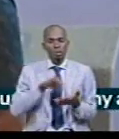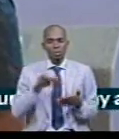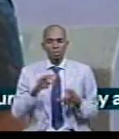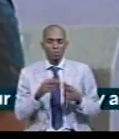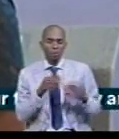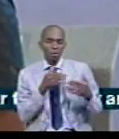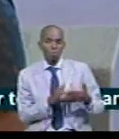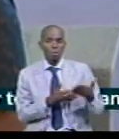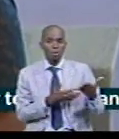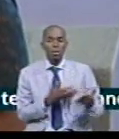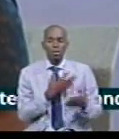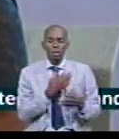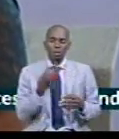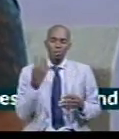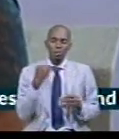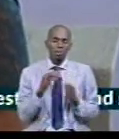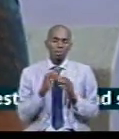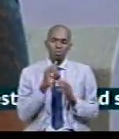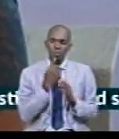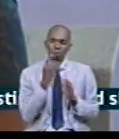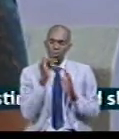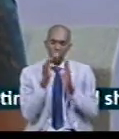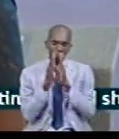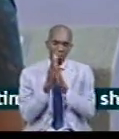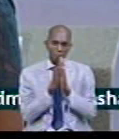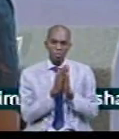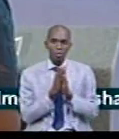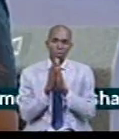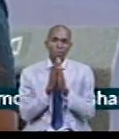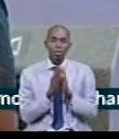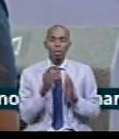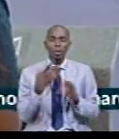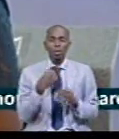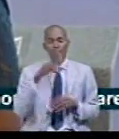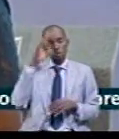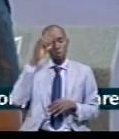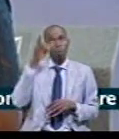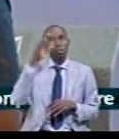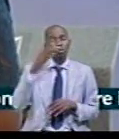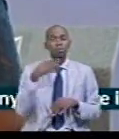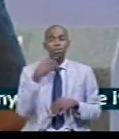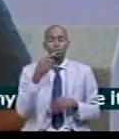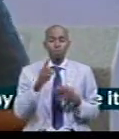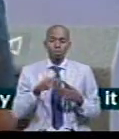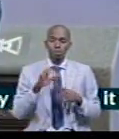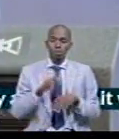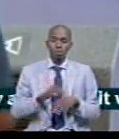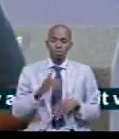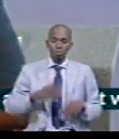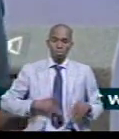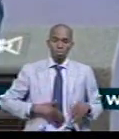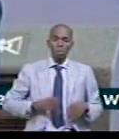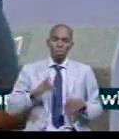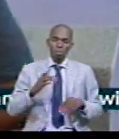was praying, and he said we should lay our hand. I laid my hand here. Then finally,